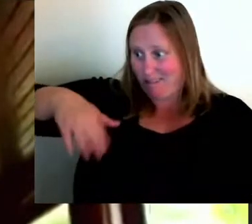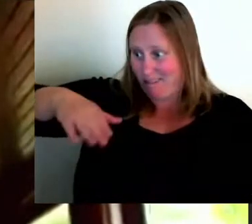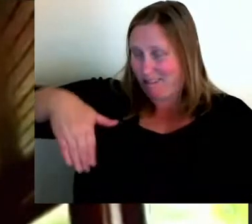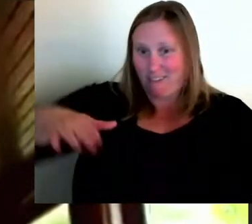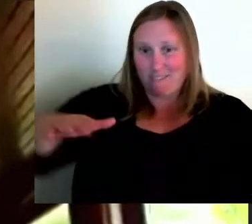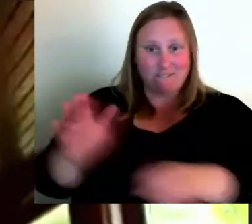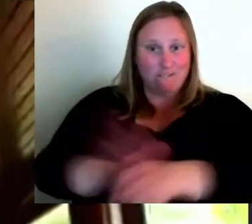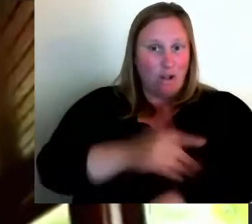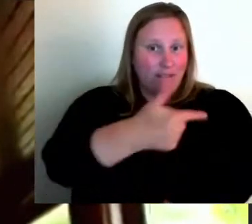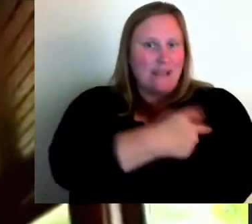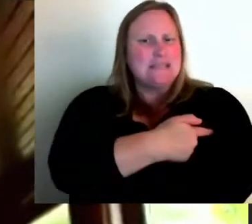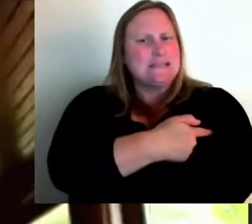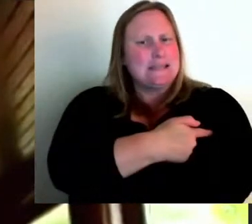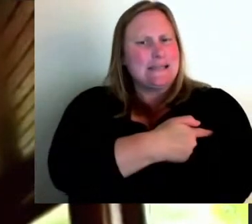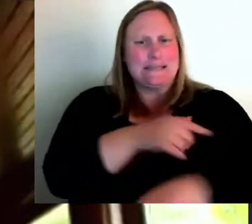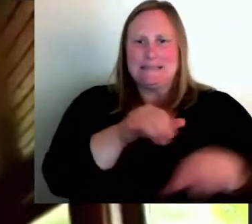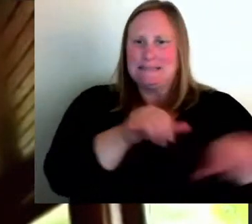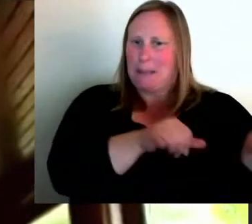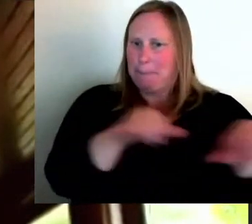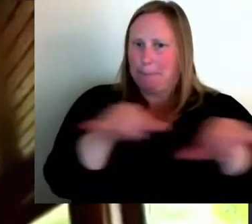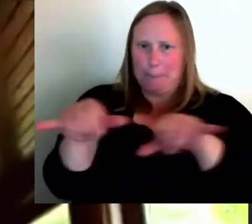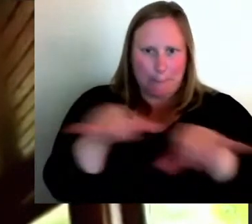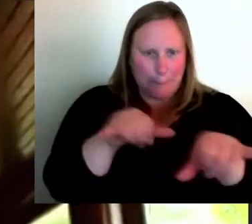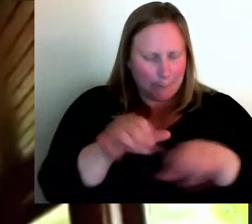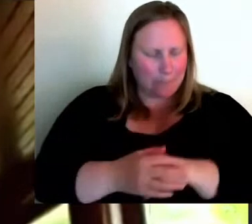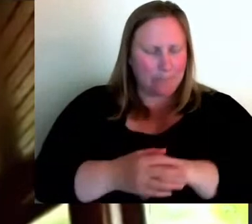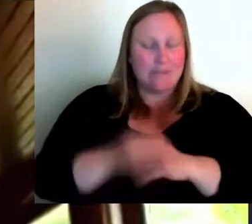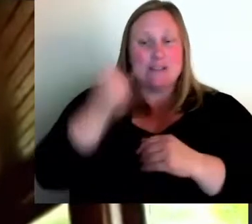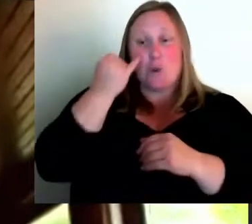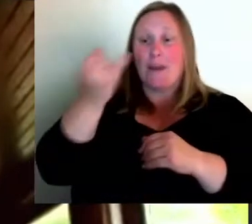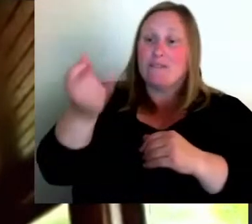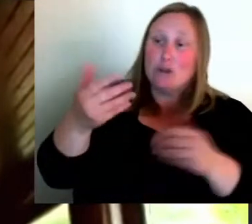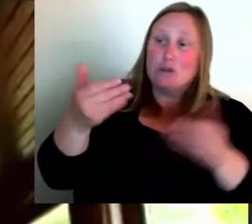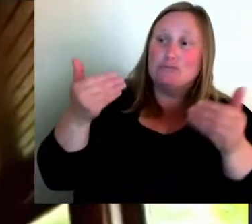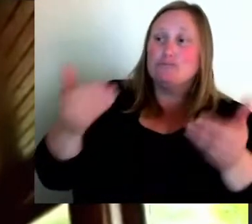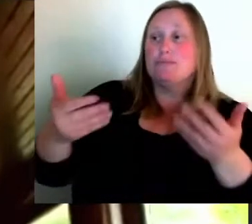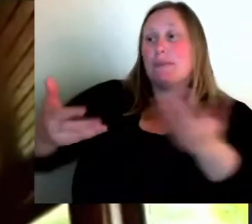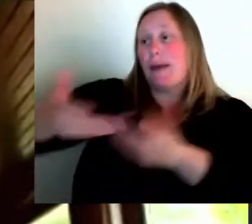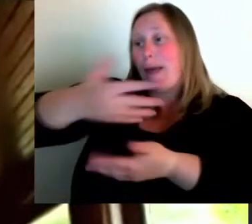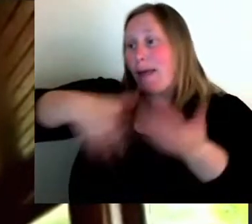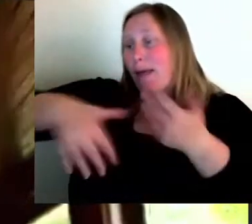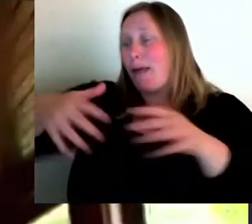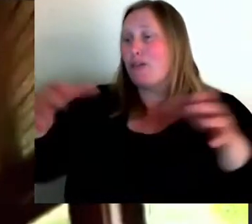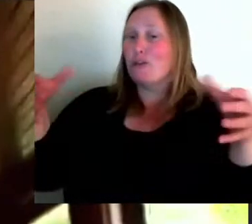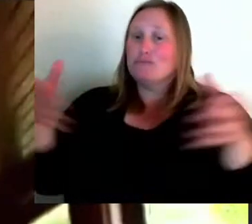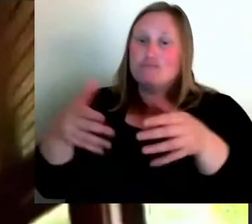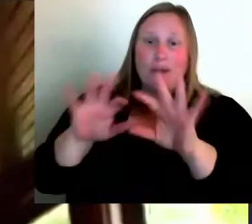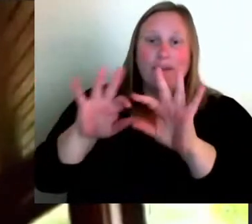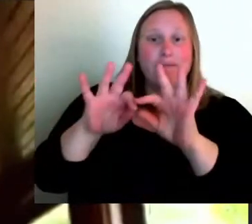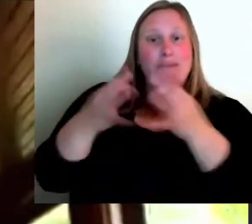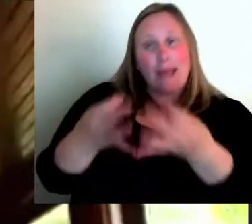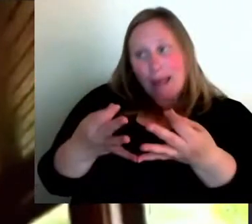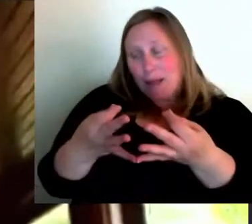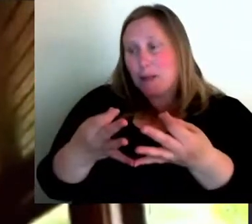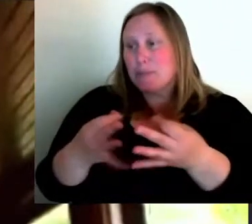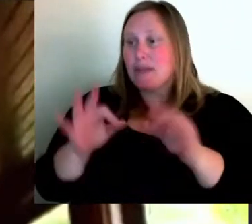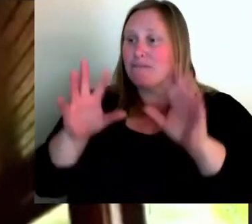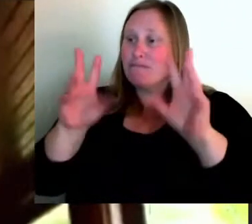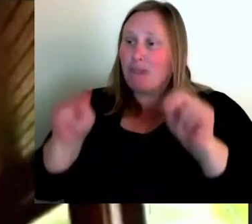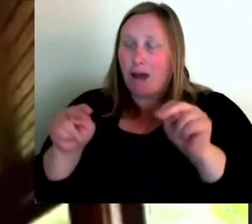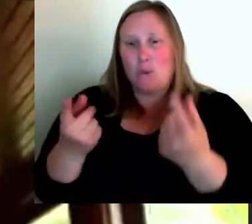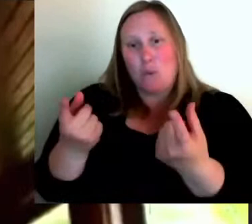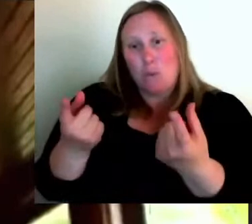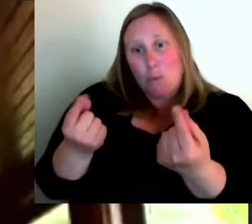remain the same. So our recommendation for people who are gathering over the holiday weekend is to do all the things that we've been recommending throughout, which is